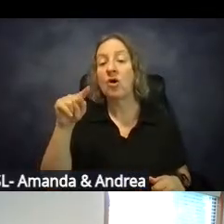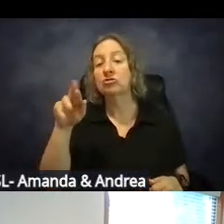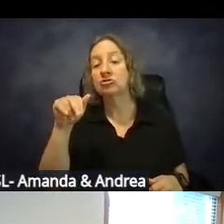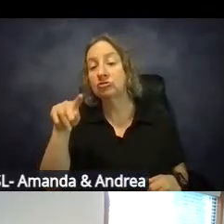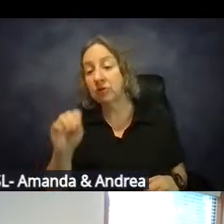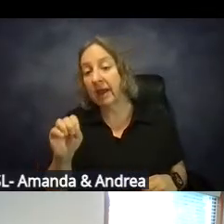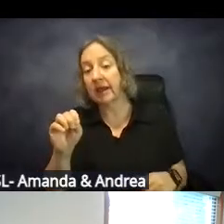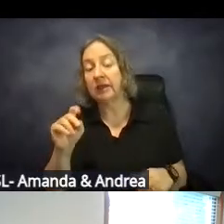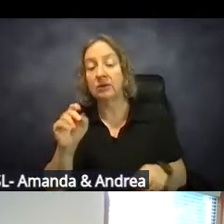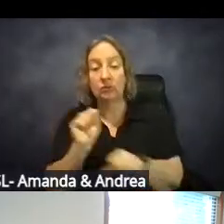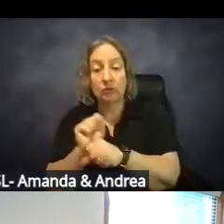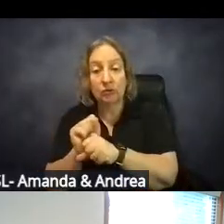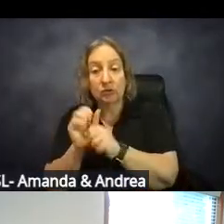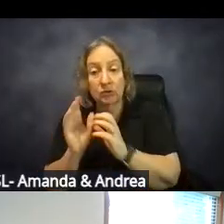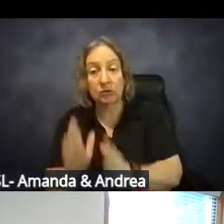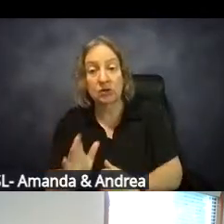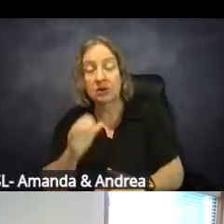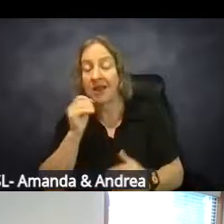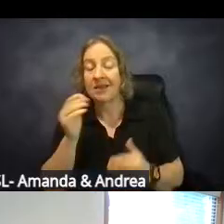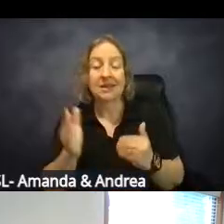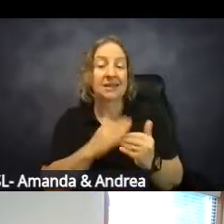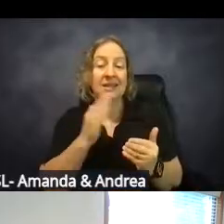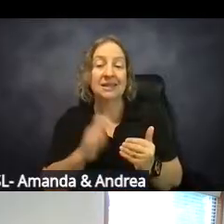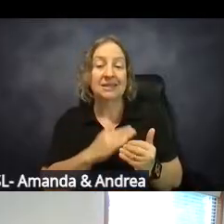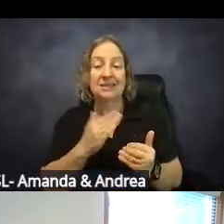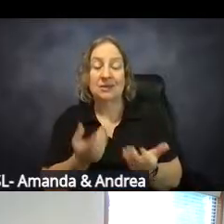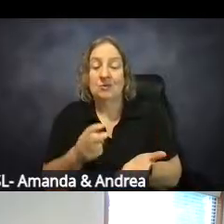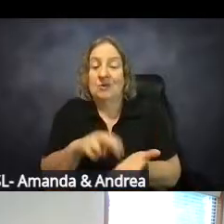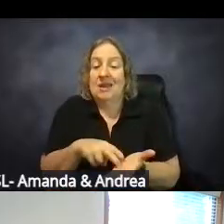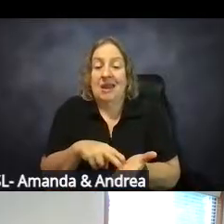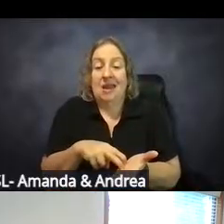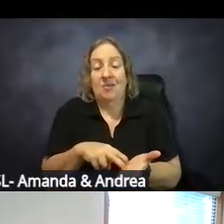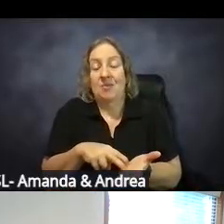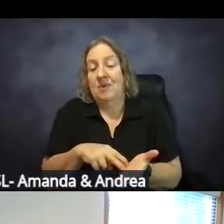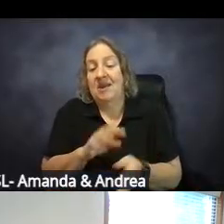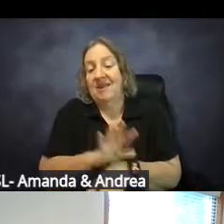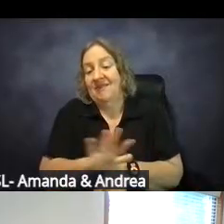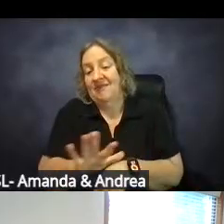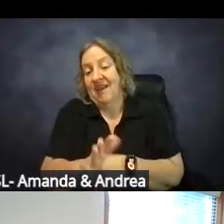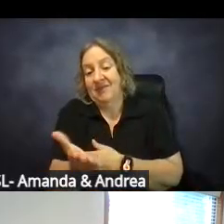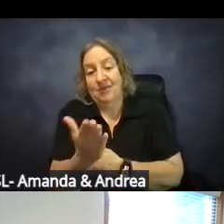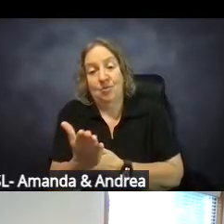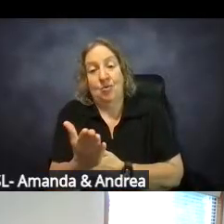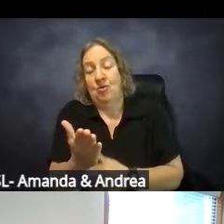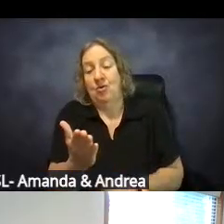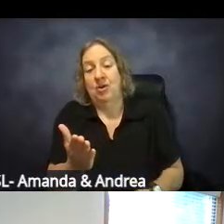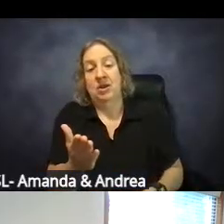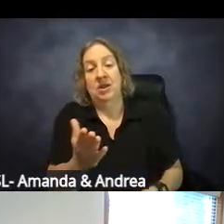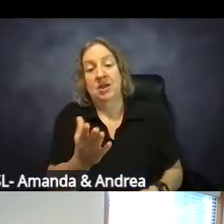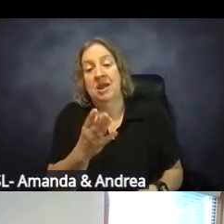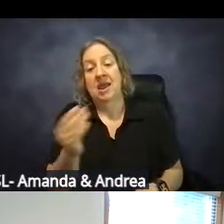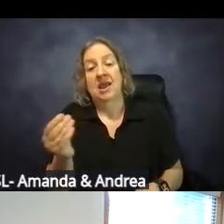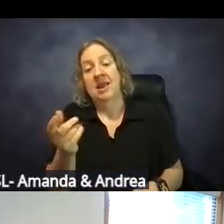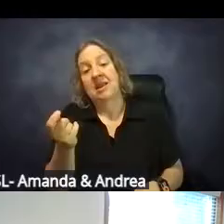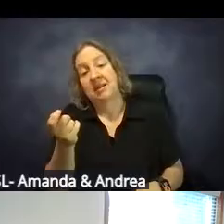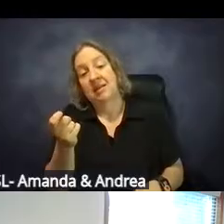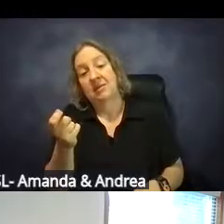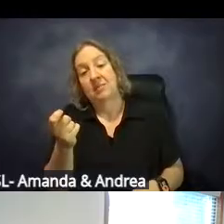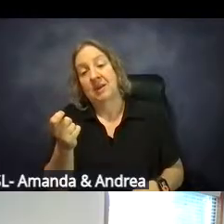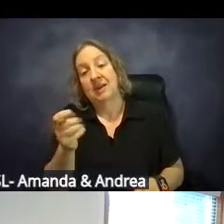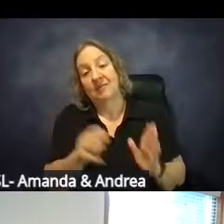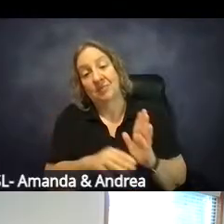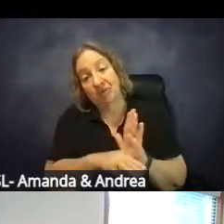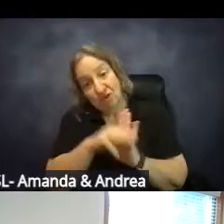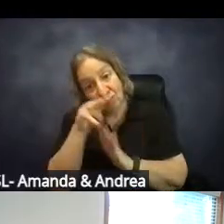tradespeople, it is not easy getting up at 5 a.m. And also a little bit of